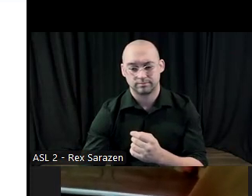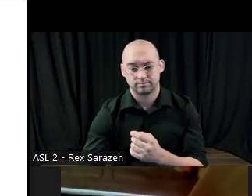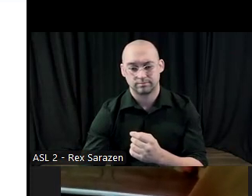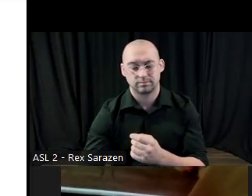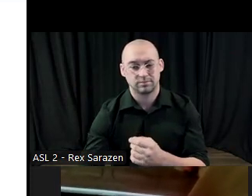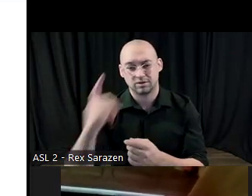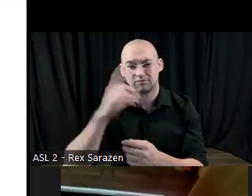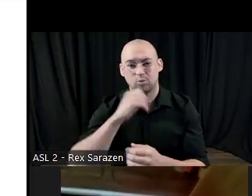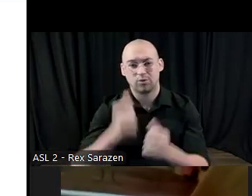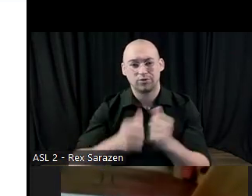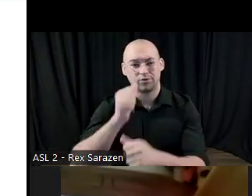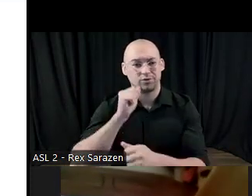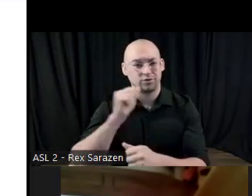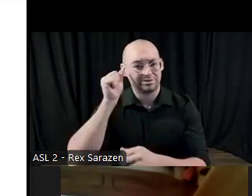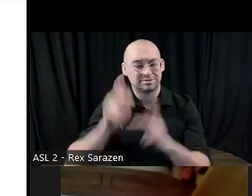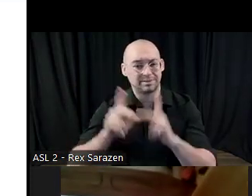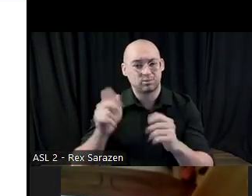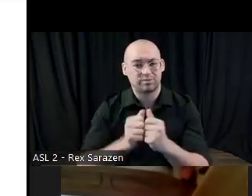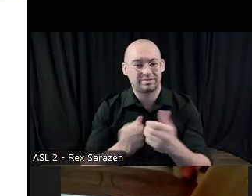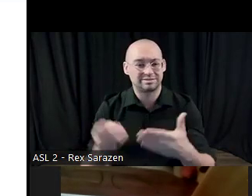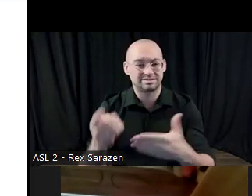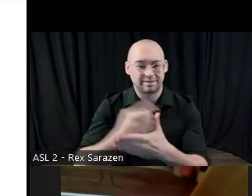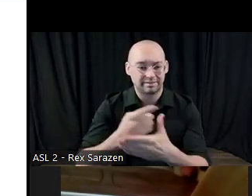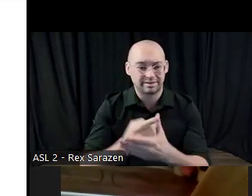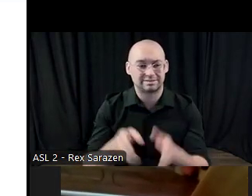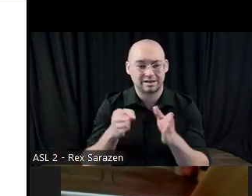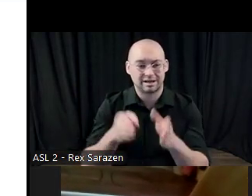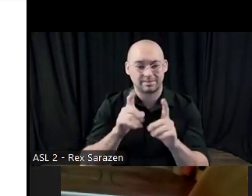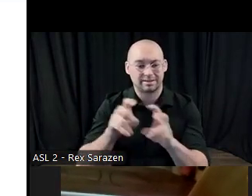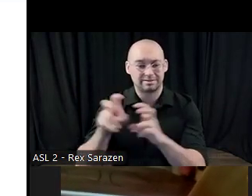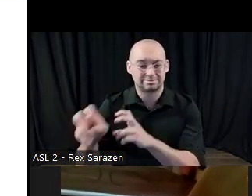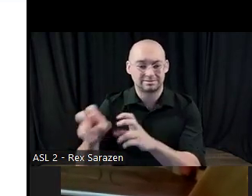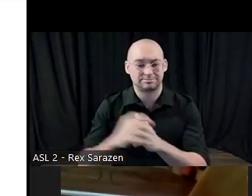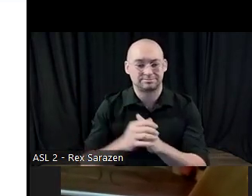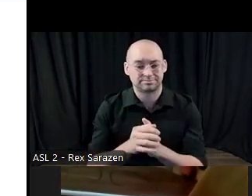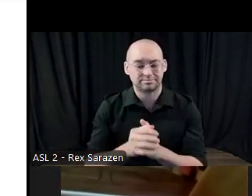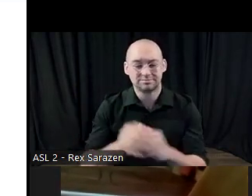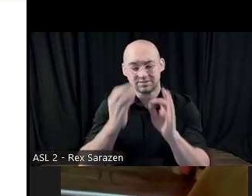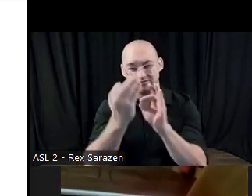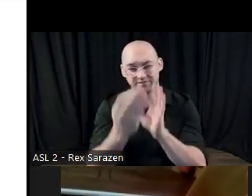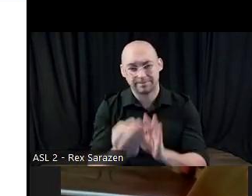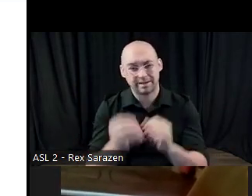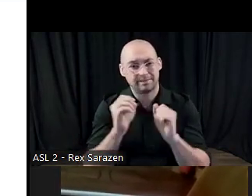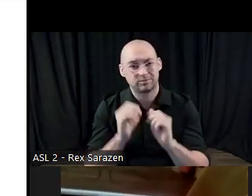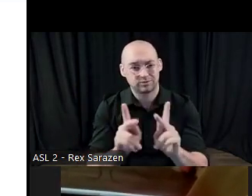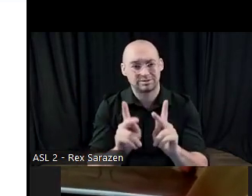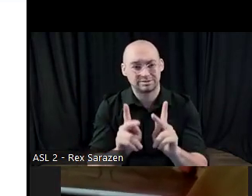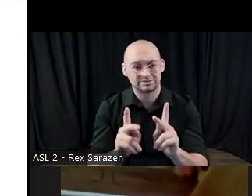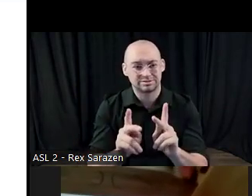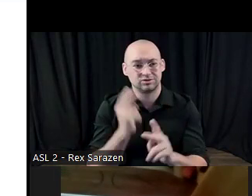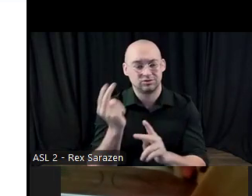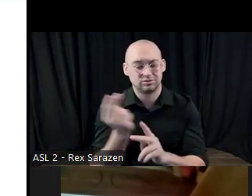gap analysis. Hear presentation and provide feedback about opportunities to utilize